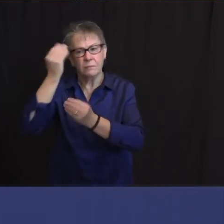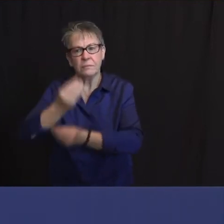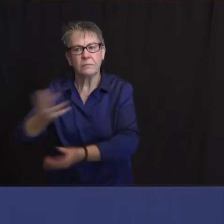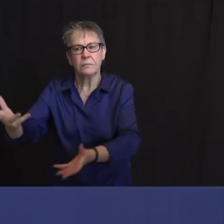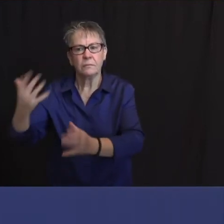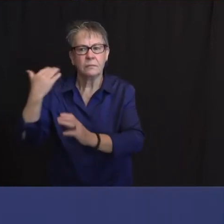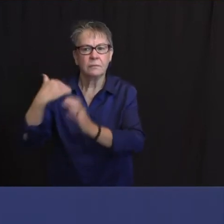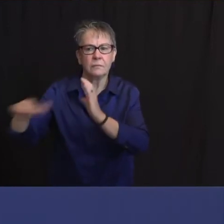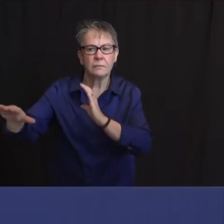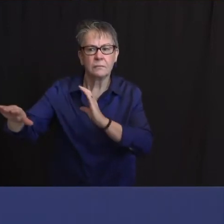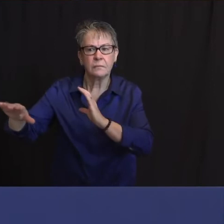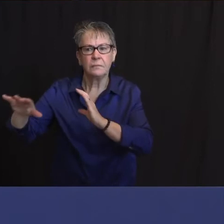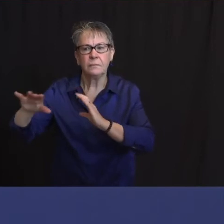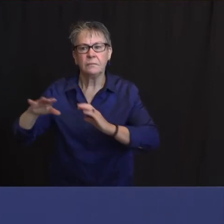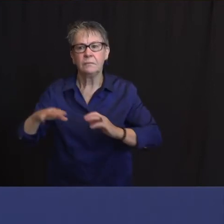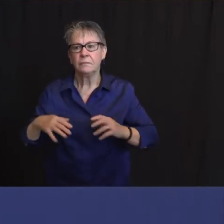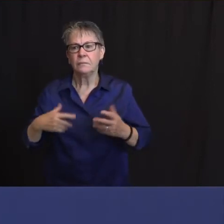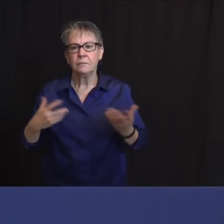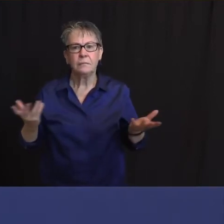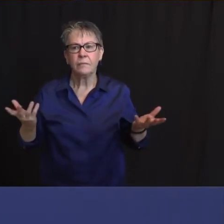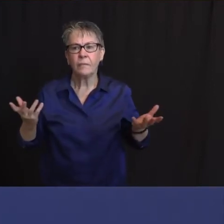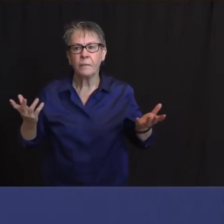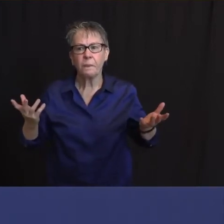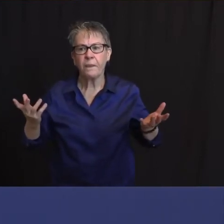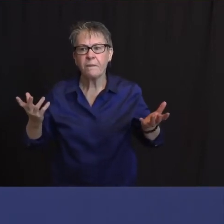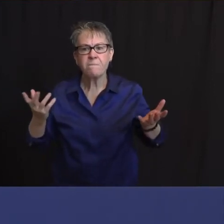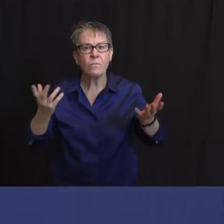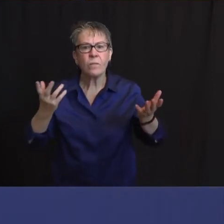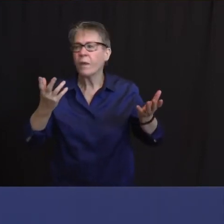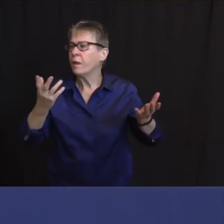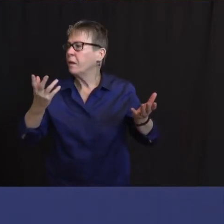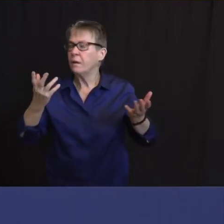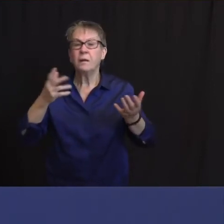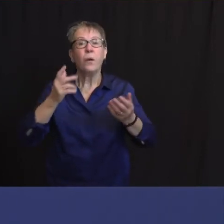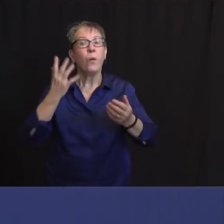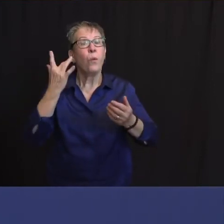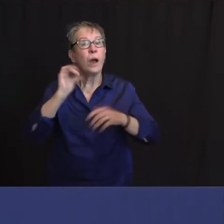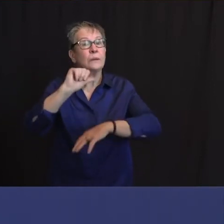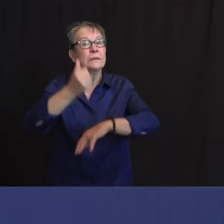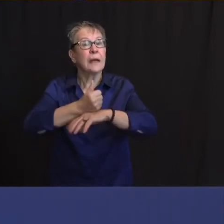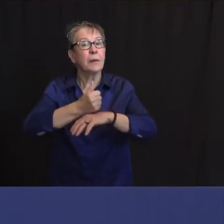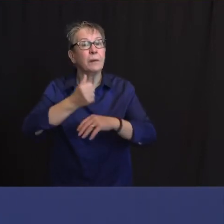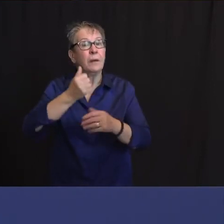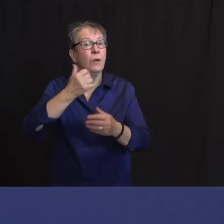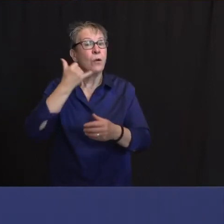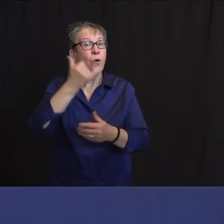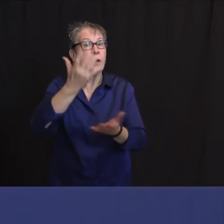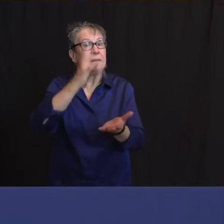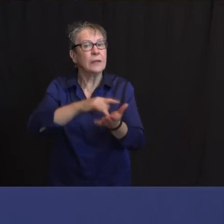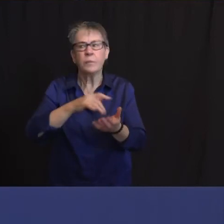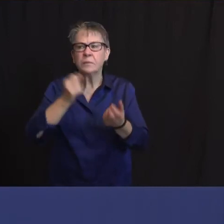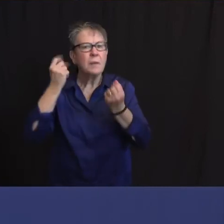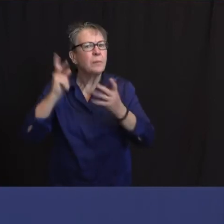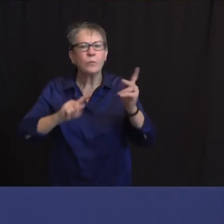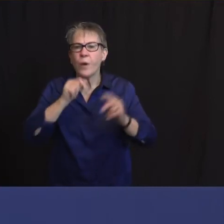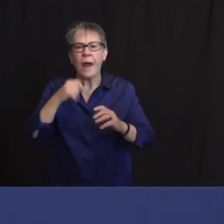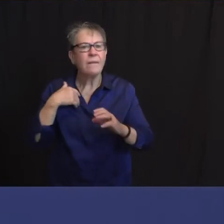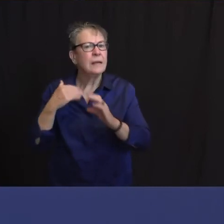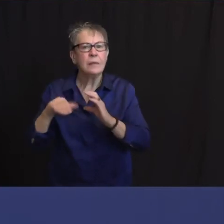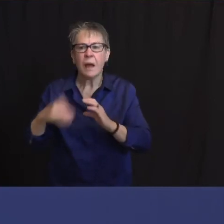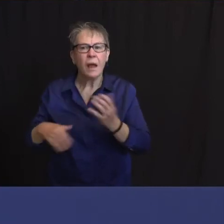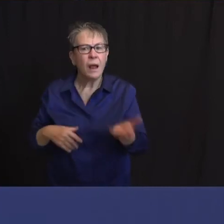up is you've got folks who are not email savvy, that if need be, they will accept a phone number, but the preference is to get an email